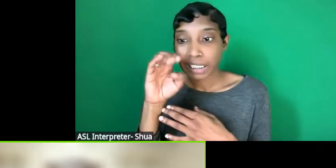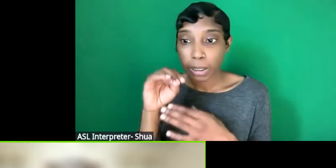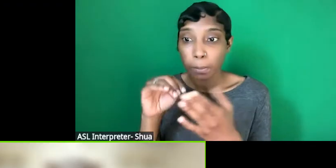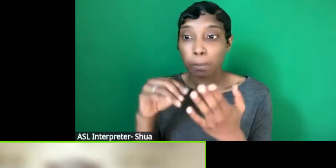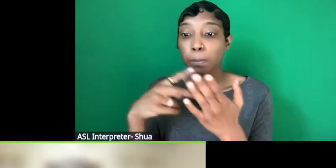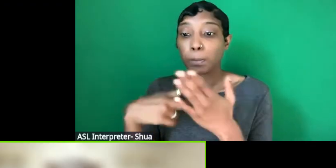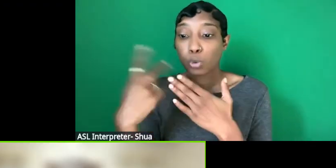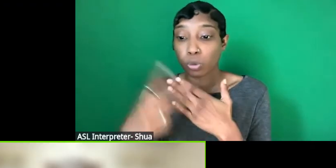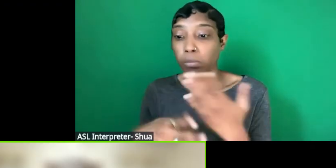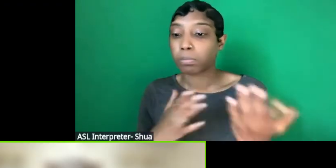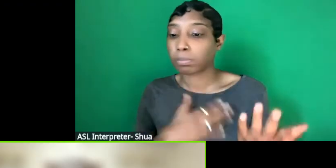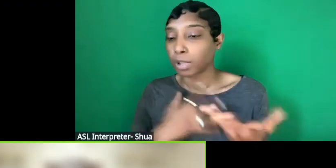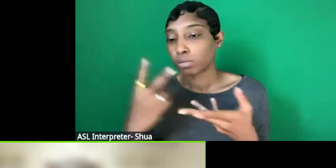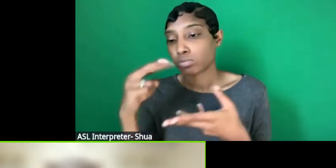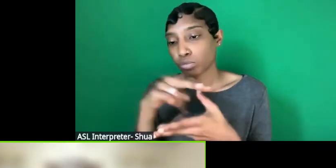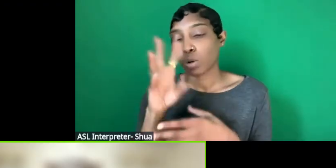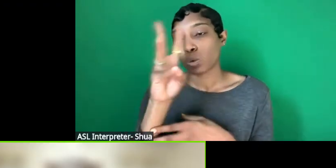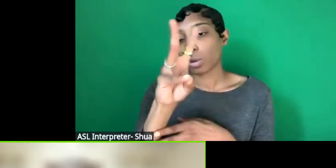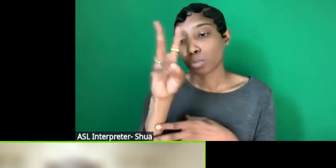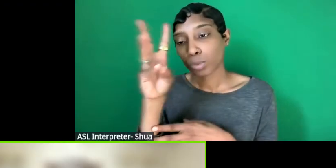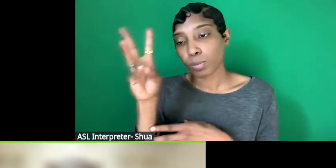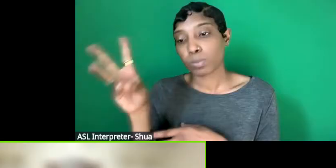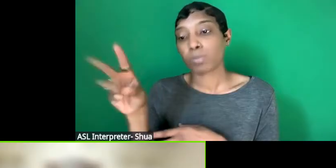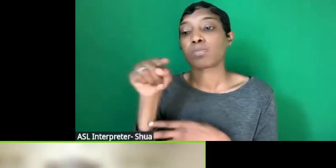out our website,